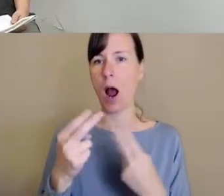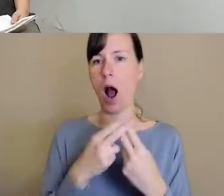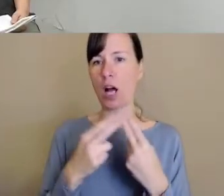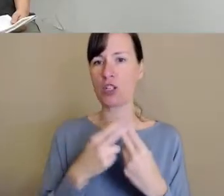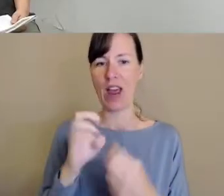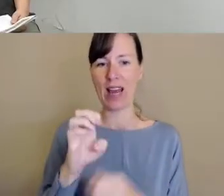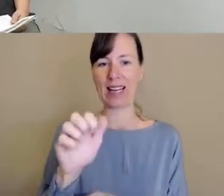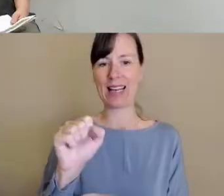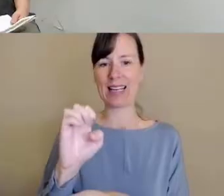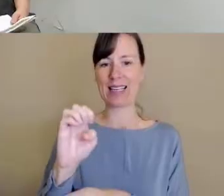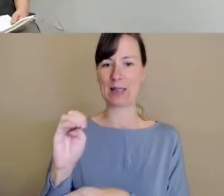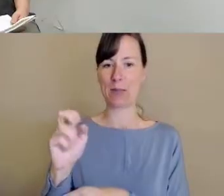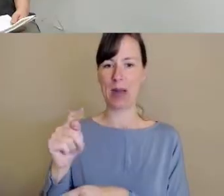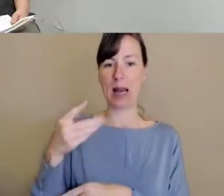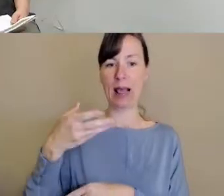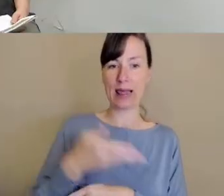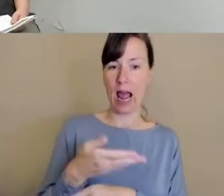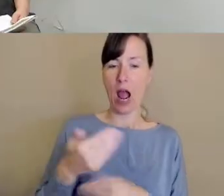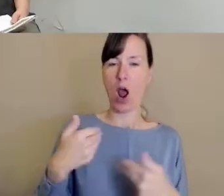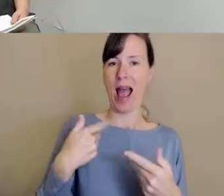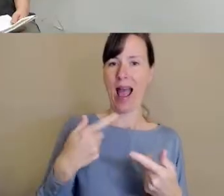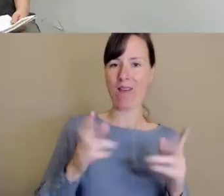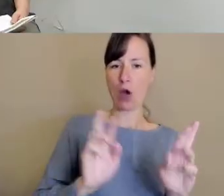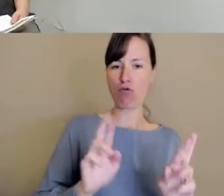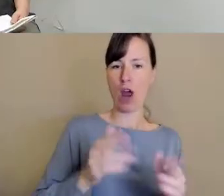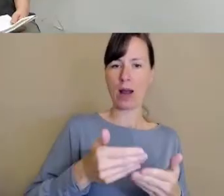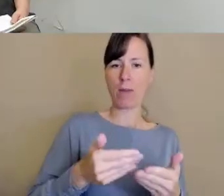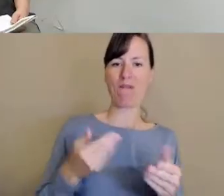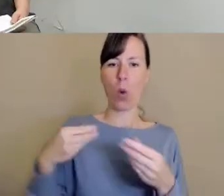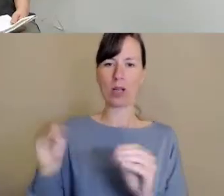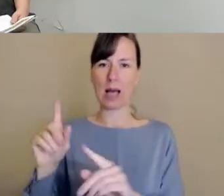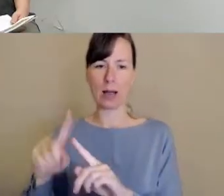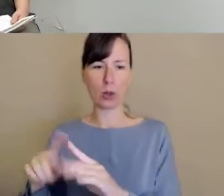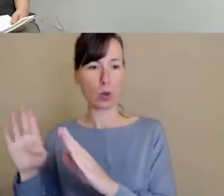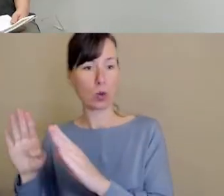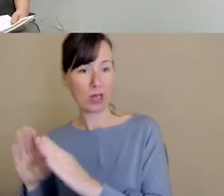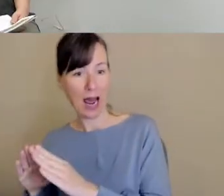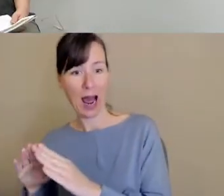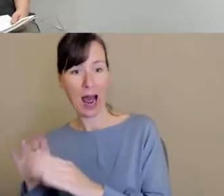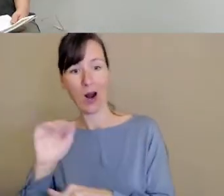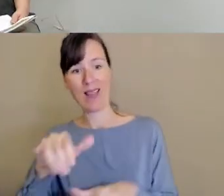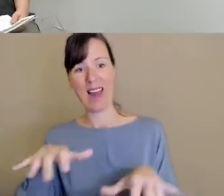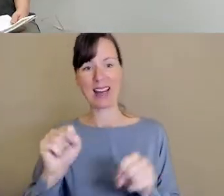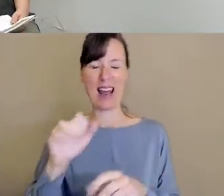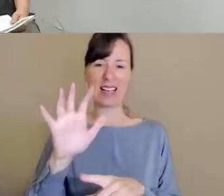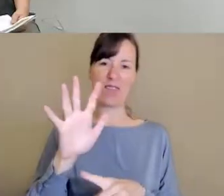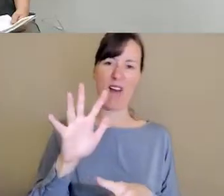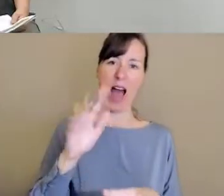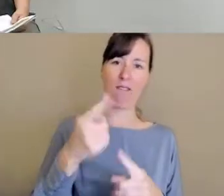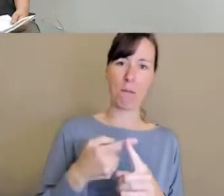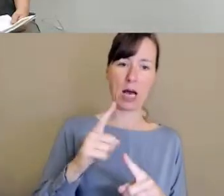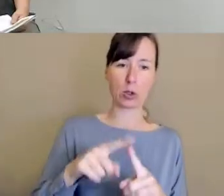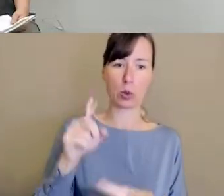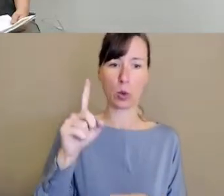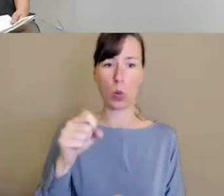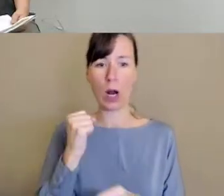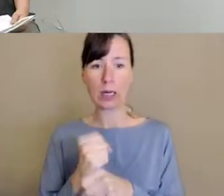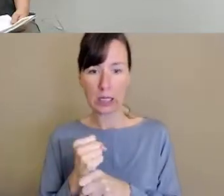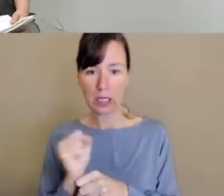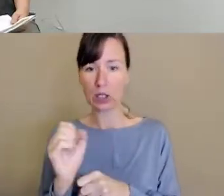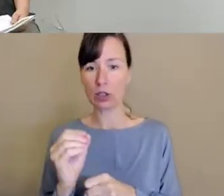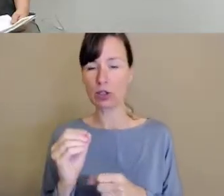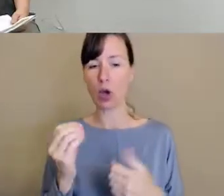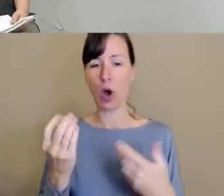the town agree to apply that and just short circuit that process. So I think there's some models to do this so that we